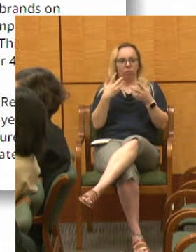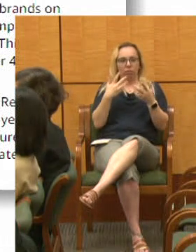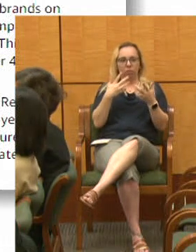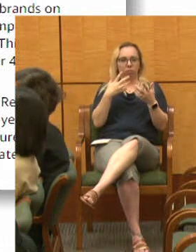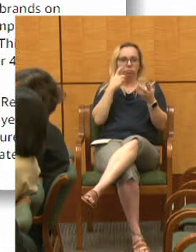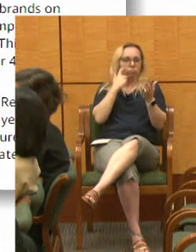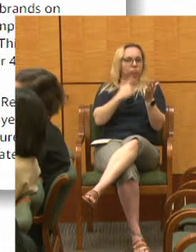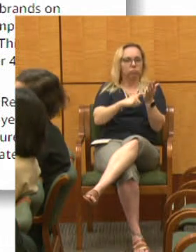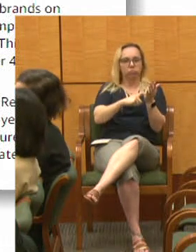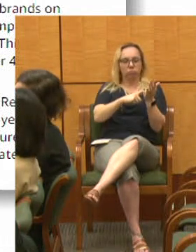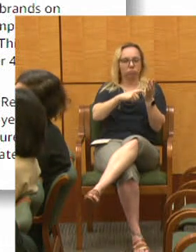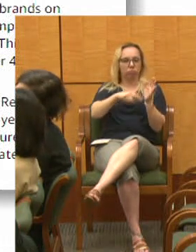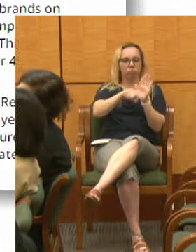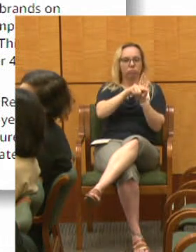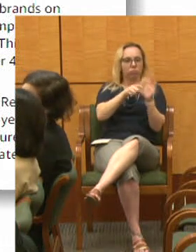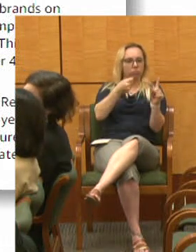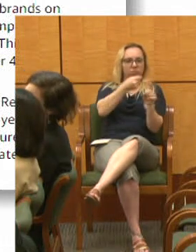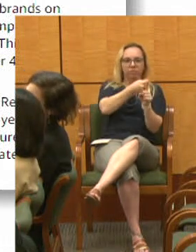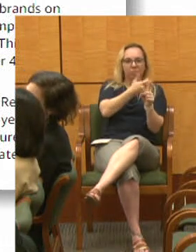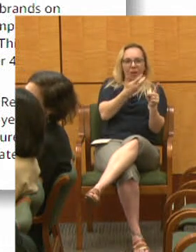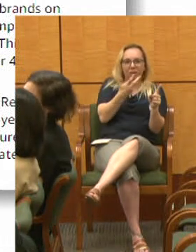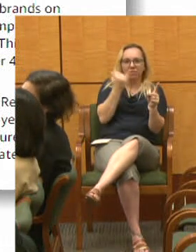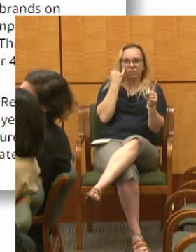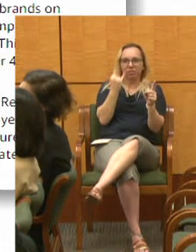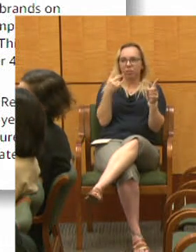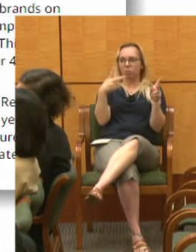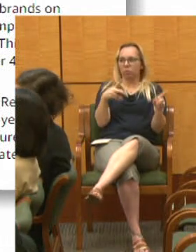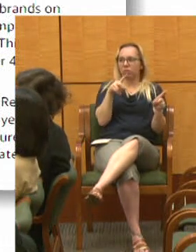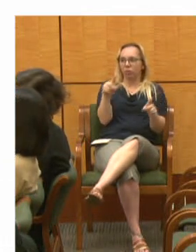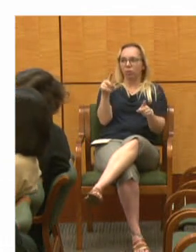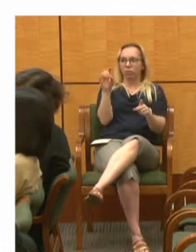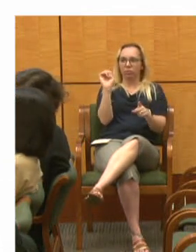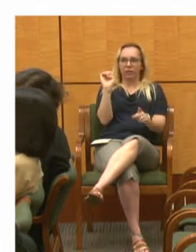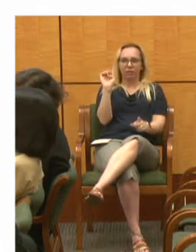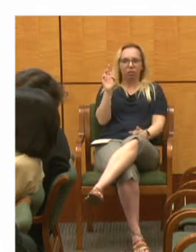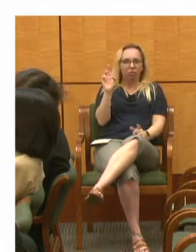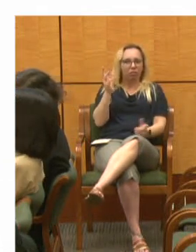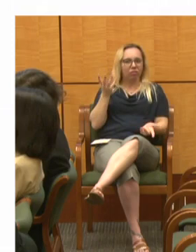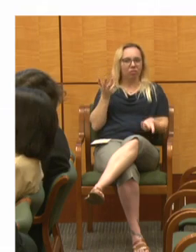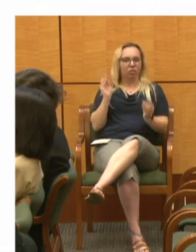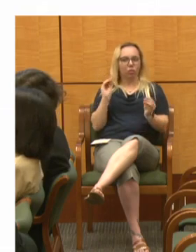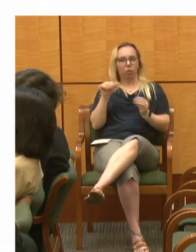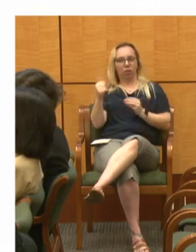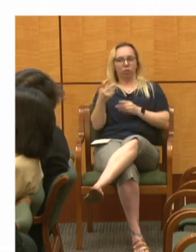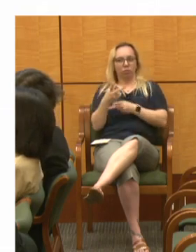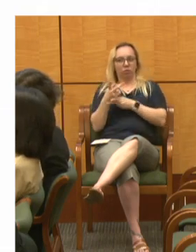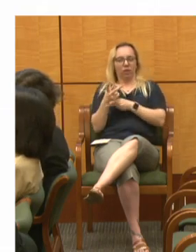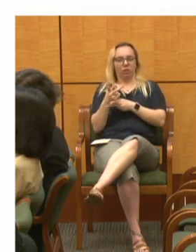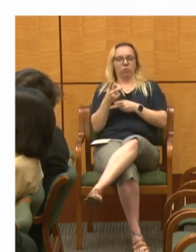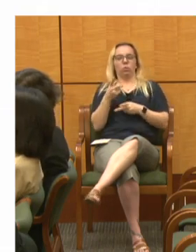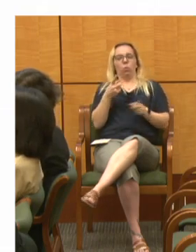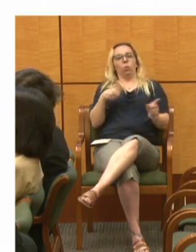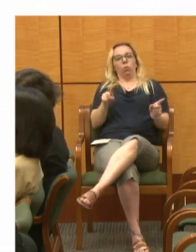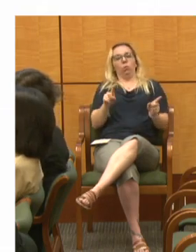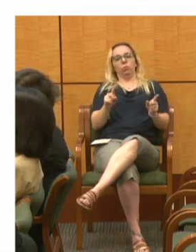patient appears to an emergency room or another point of care. Those are the concerns that I have.